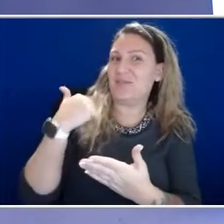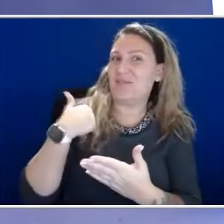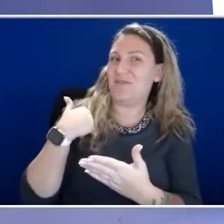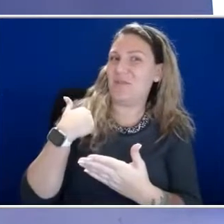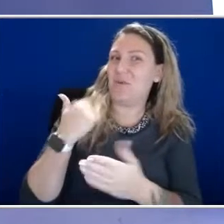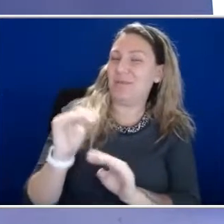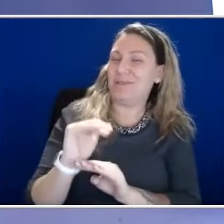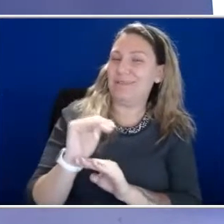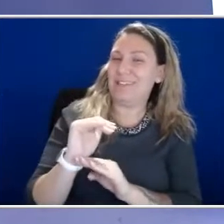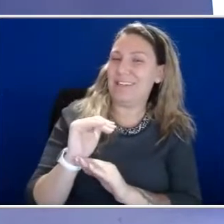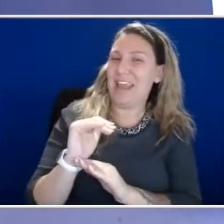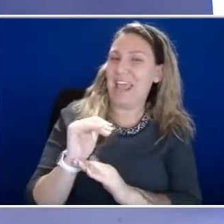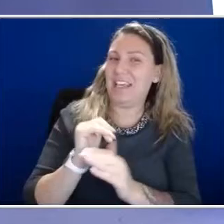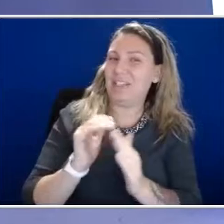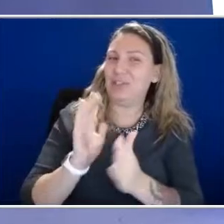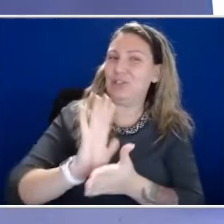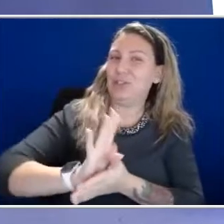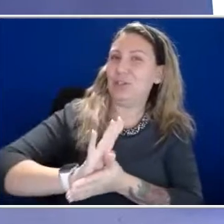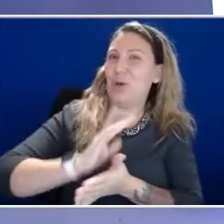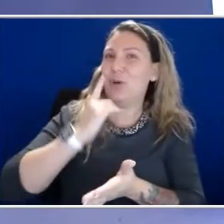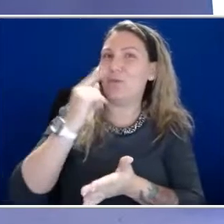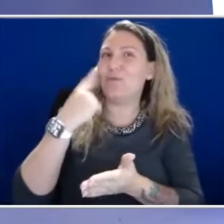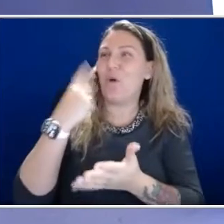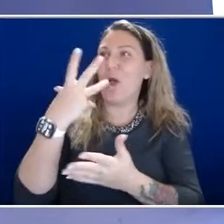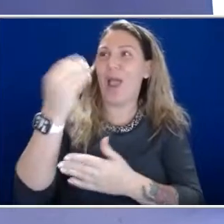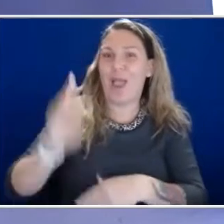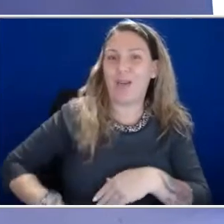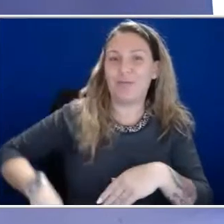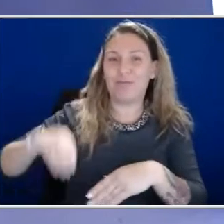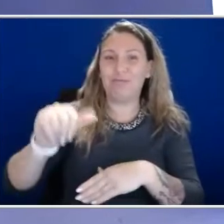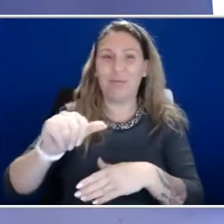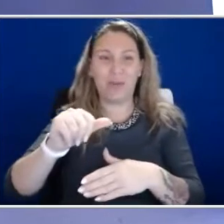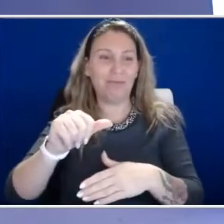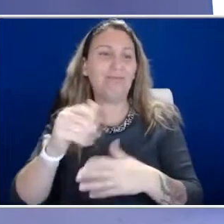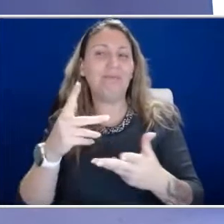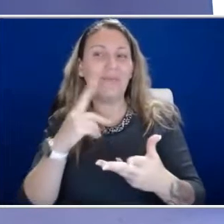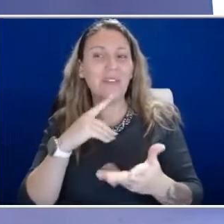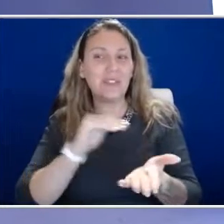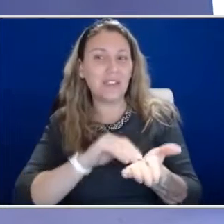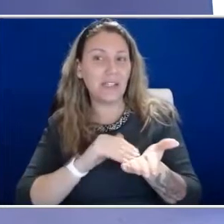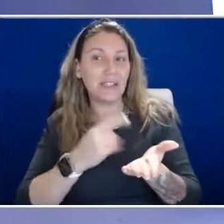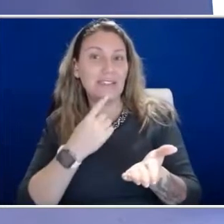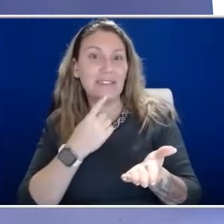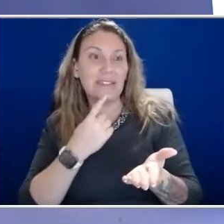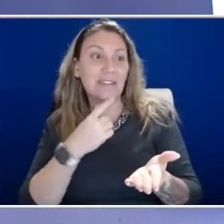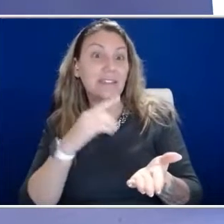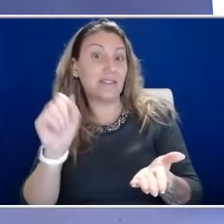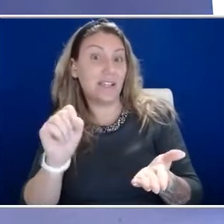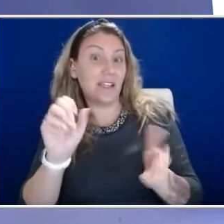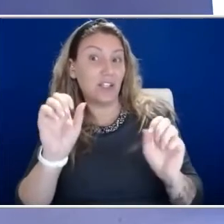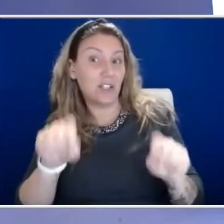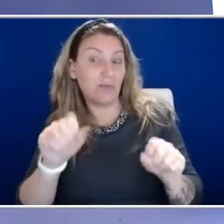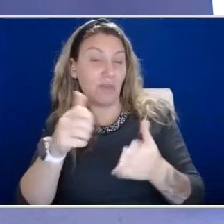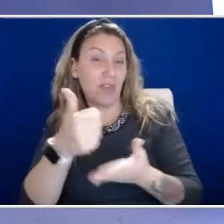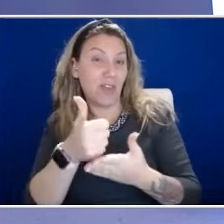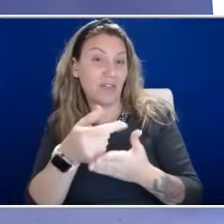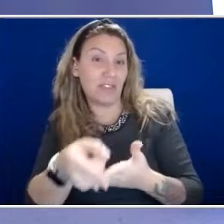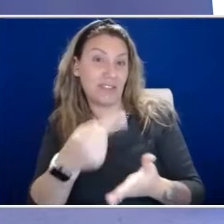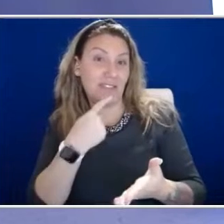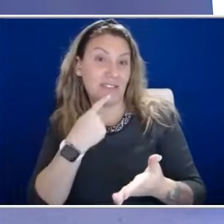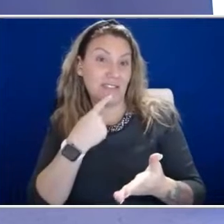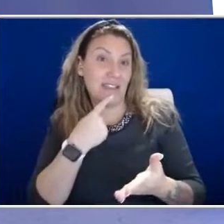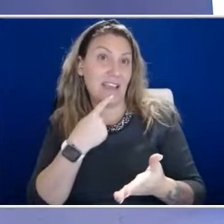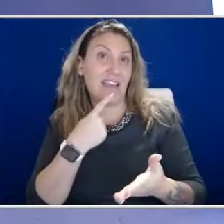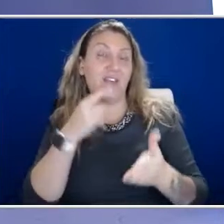about out-of-pocket expenses. Absolutely. So perhaps maybe the doctor said, yeah, this type of therapy could be helpful. And he said, great, let's try it. And that's maybe